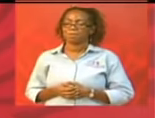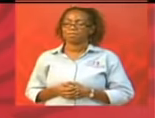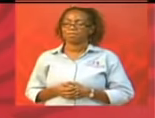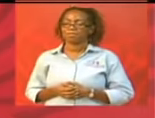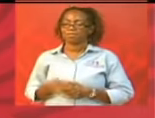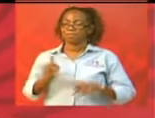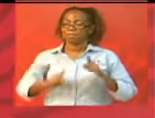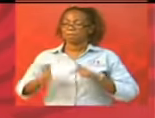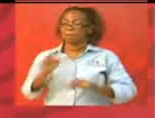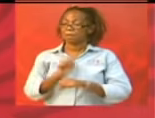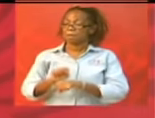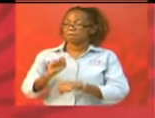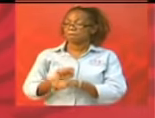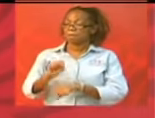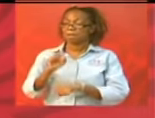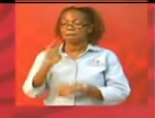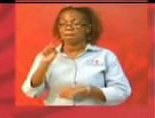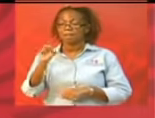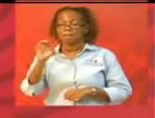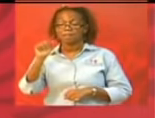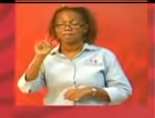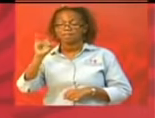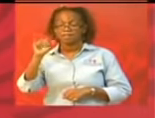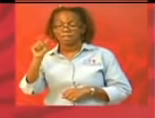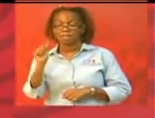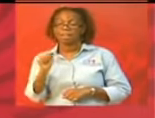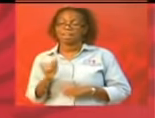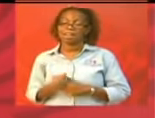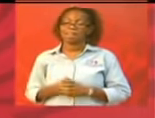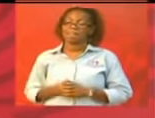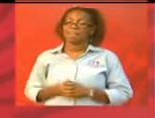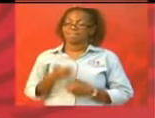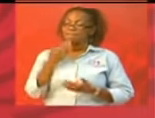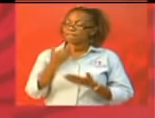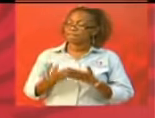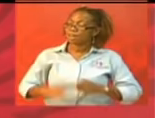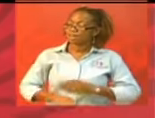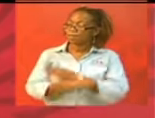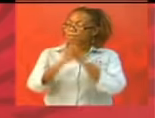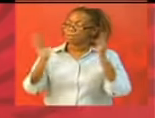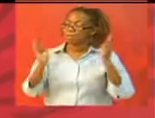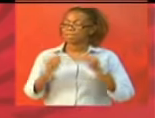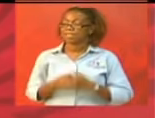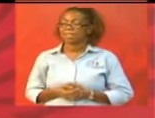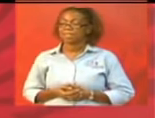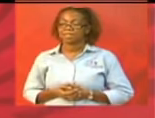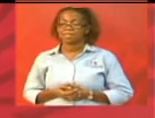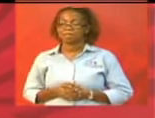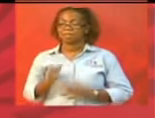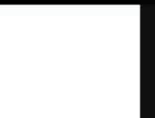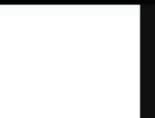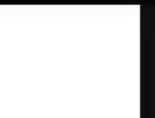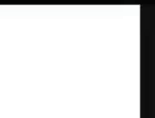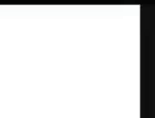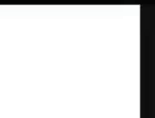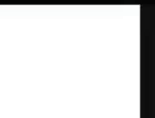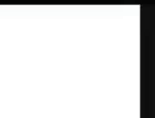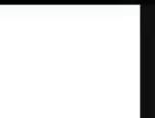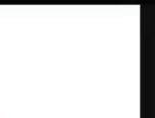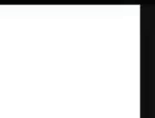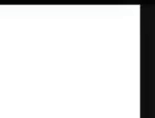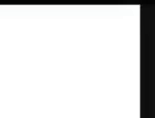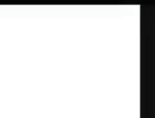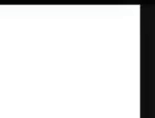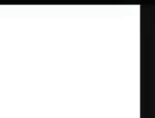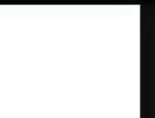members of the media, and members of the listening and viewing audience this morning. Good morning to you all. As we move quickly into our first slide, we take